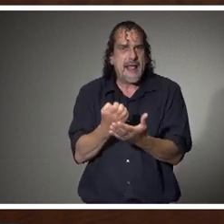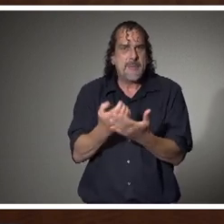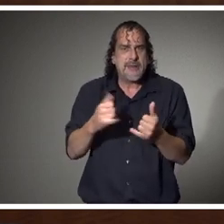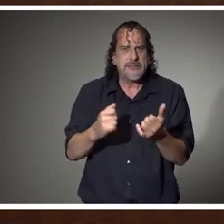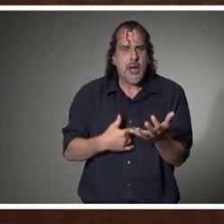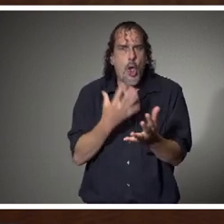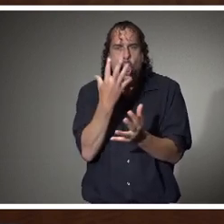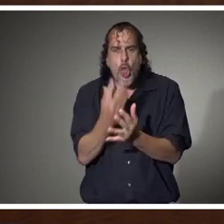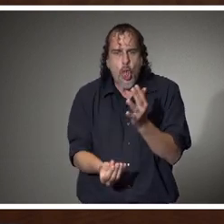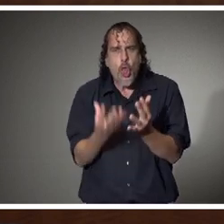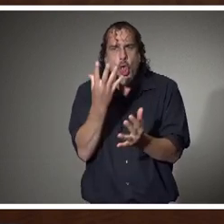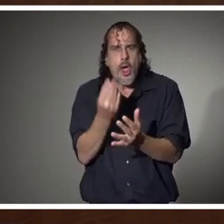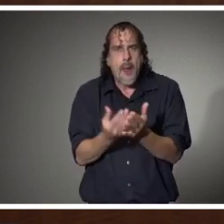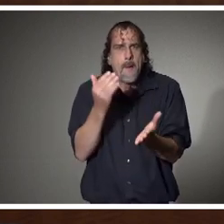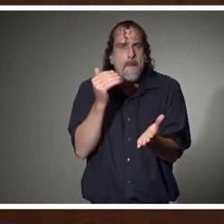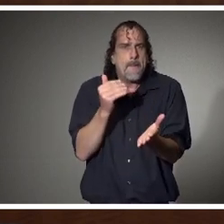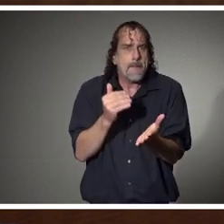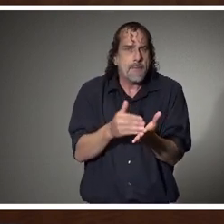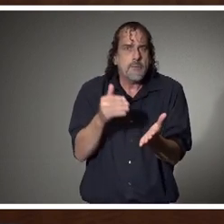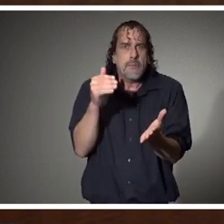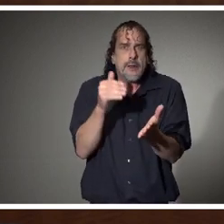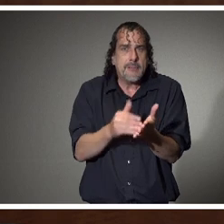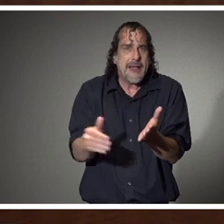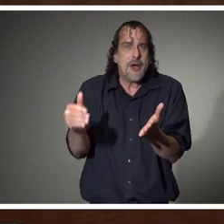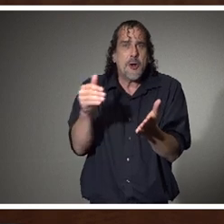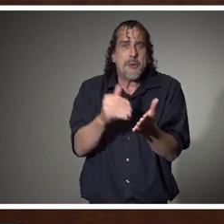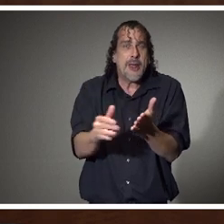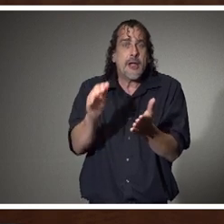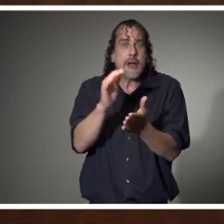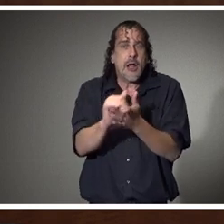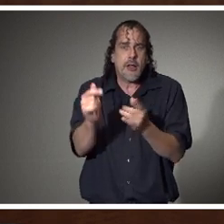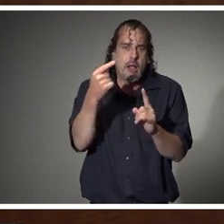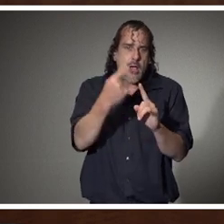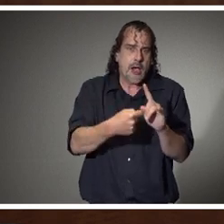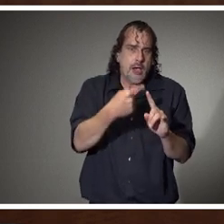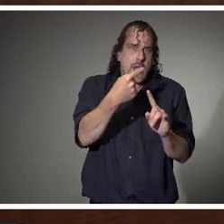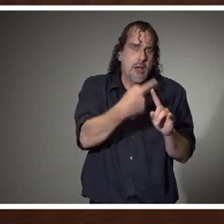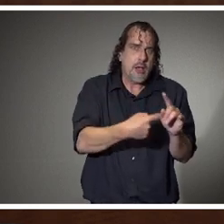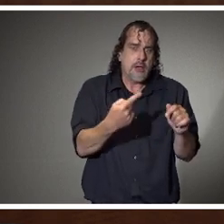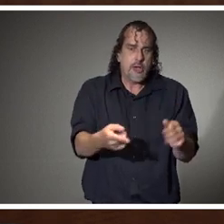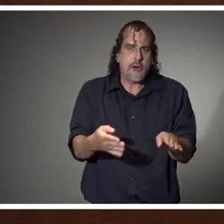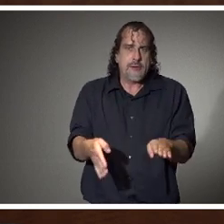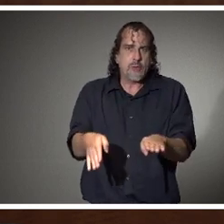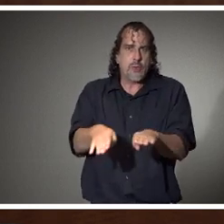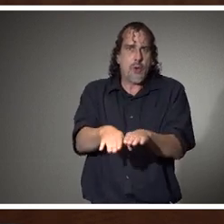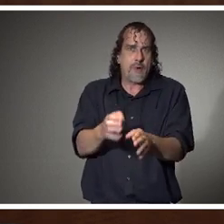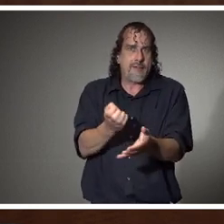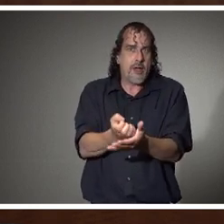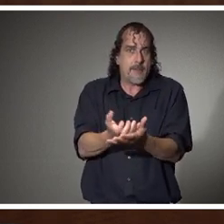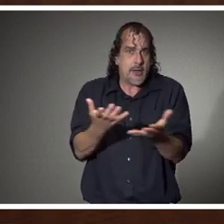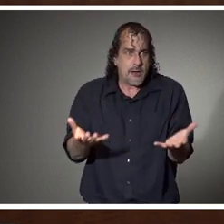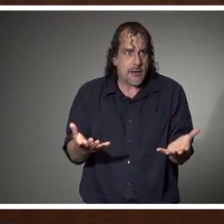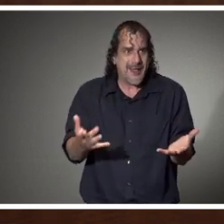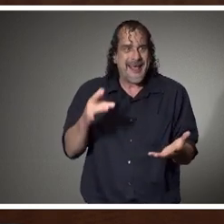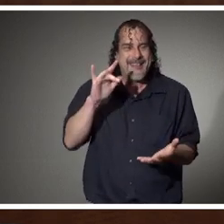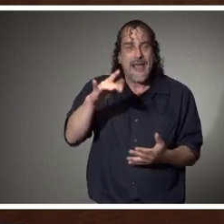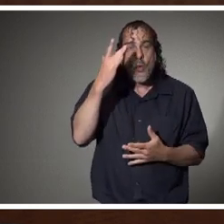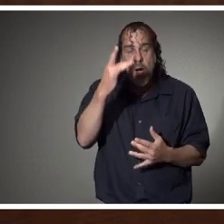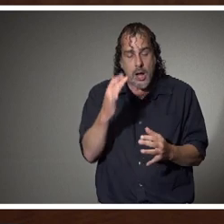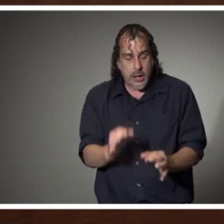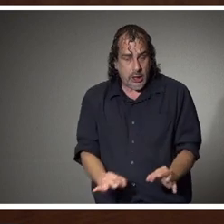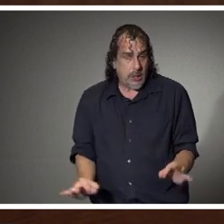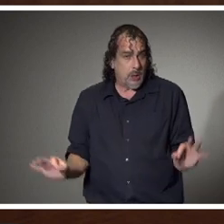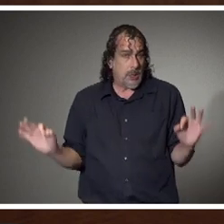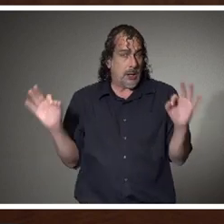losing billions and billions of dollars each month during the shutdown. That's why it's so